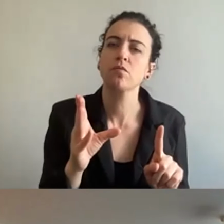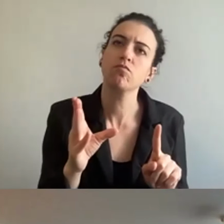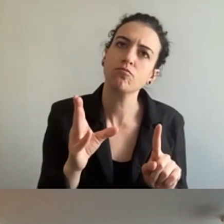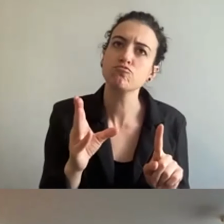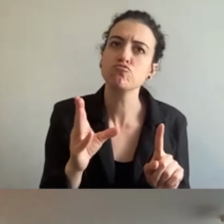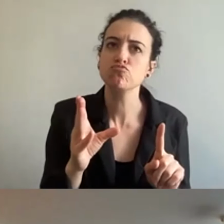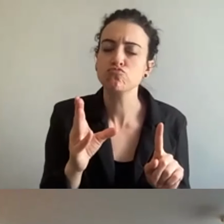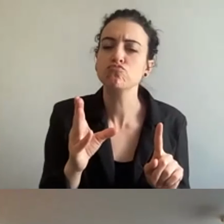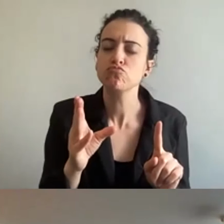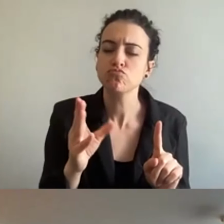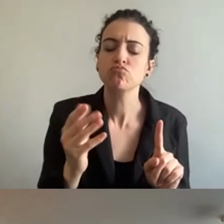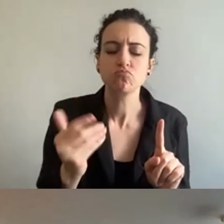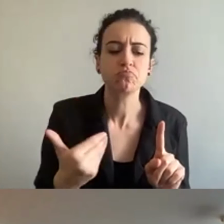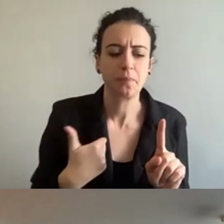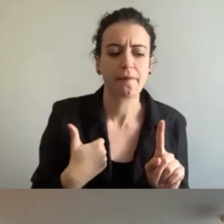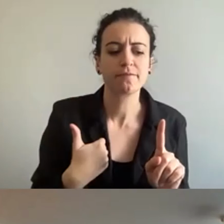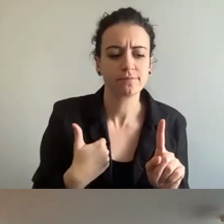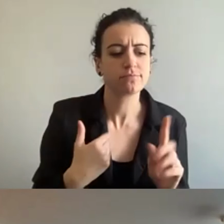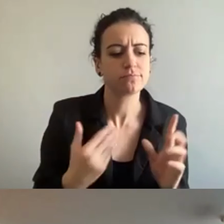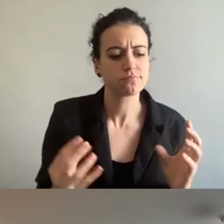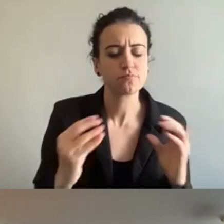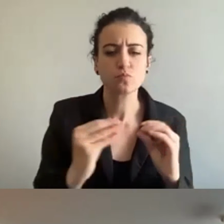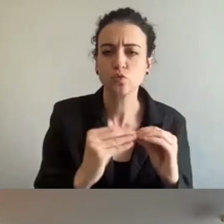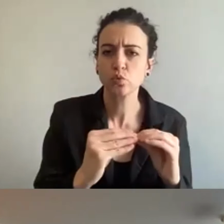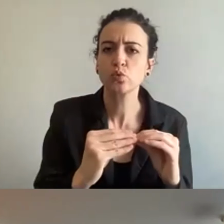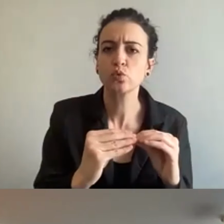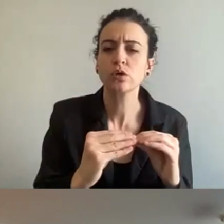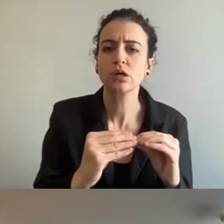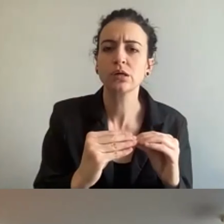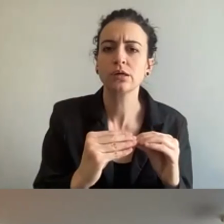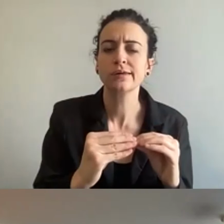have more